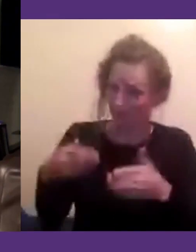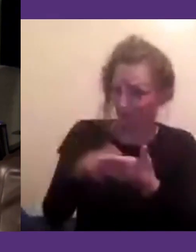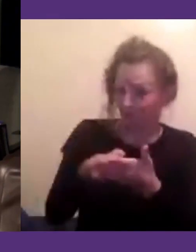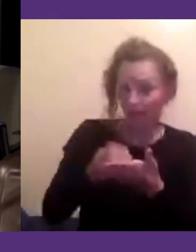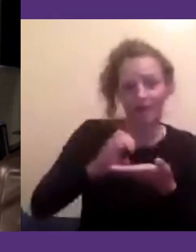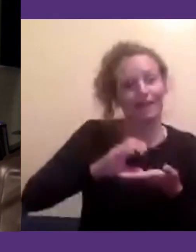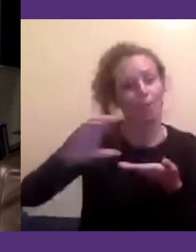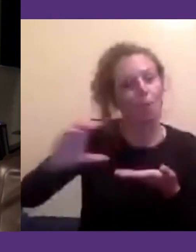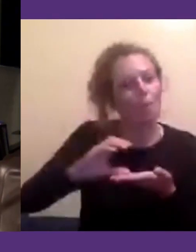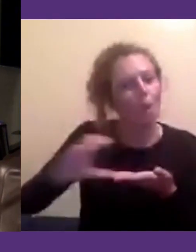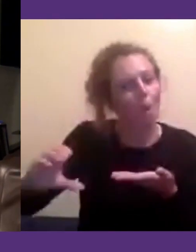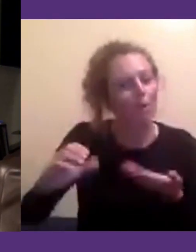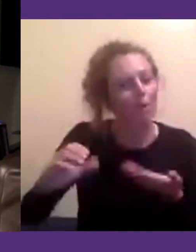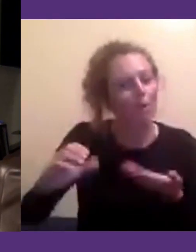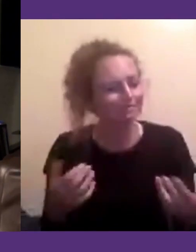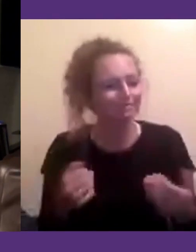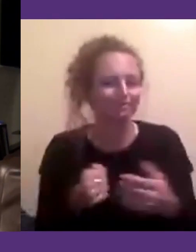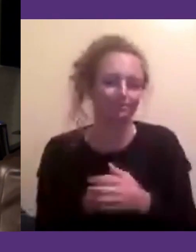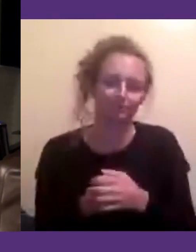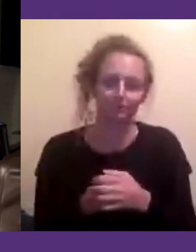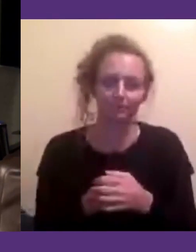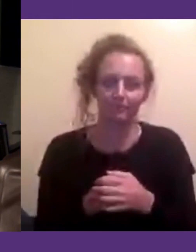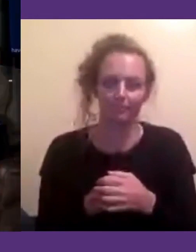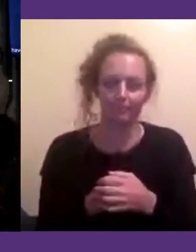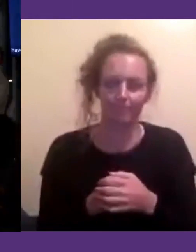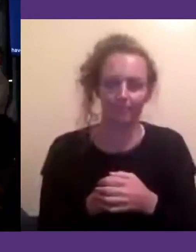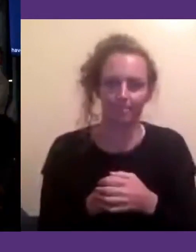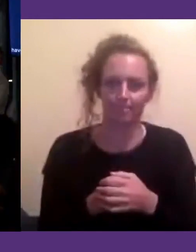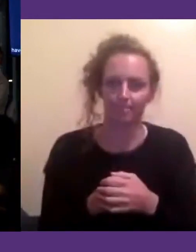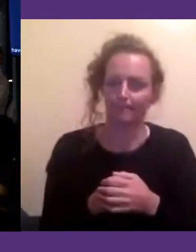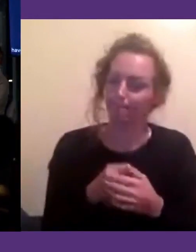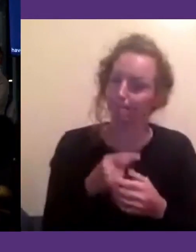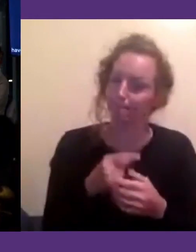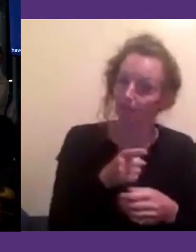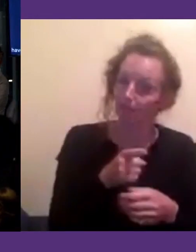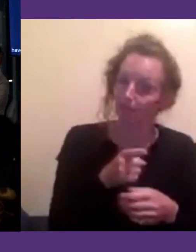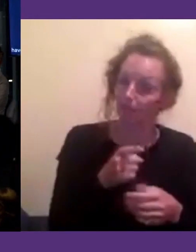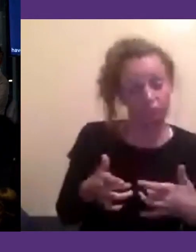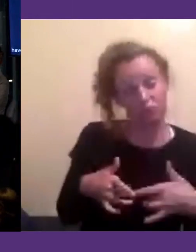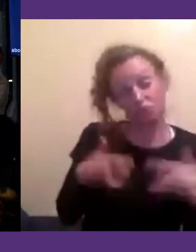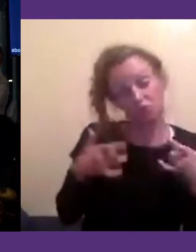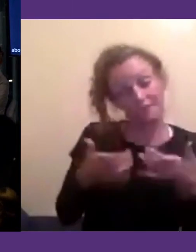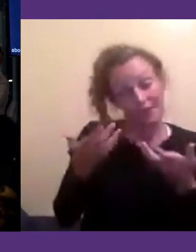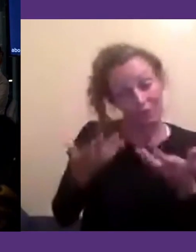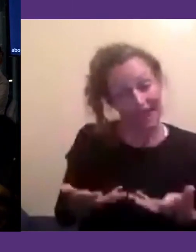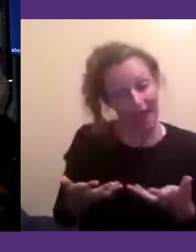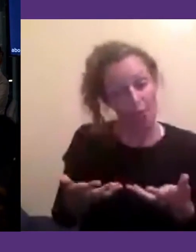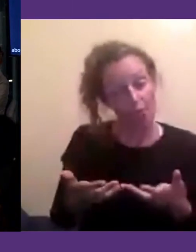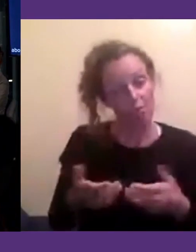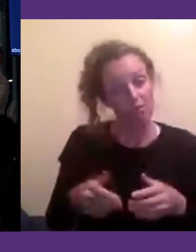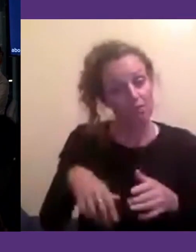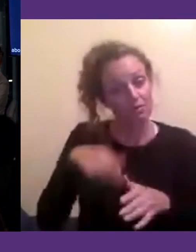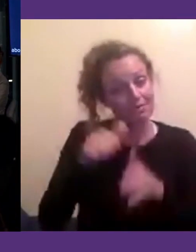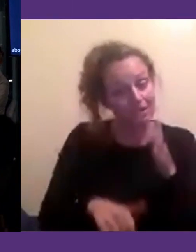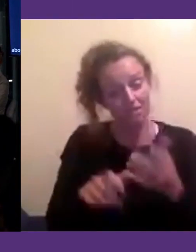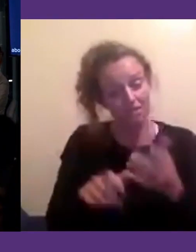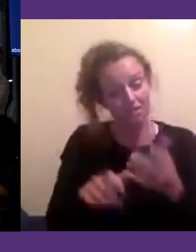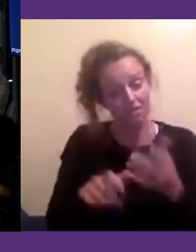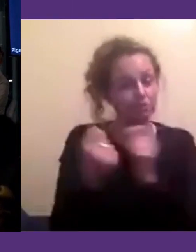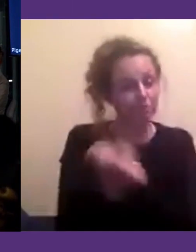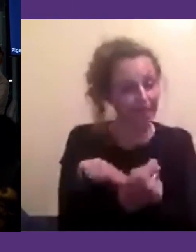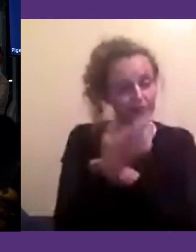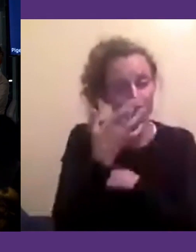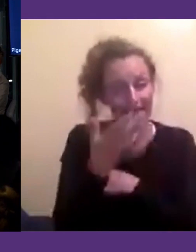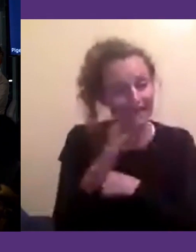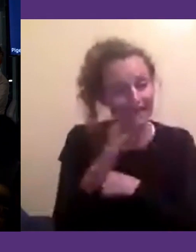that they are breaking out of that pigeonhole? I mean, in the sense of how you've got some control over that, obviously, because you're sitting in the room and saying stuff. But are they, is that